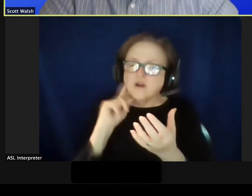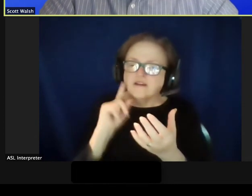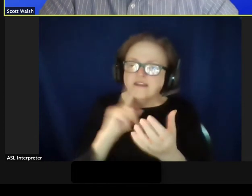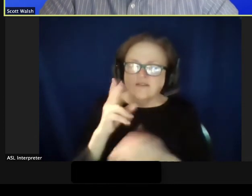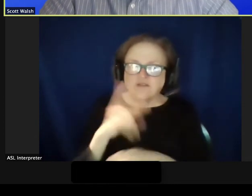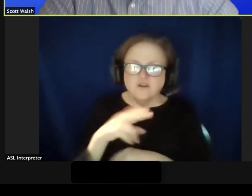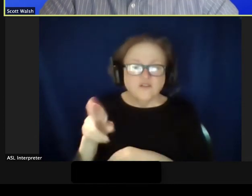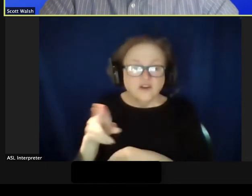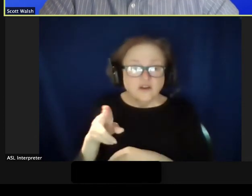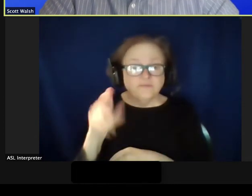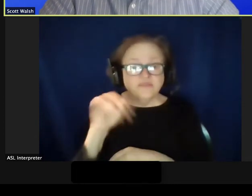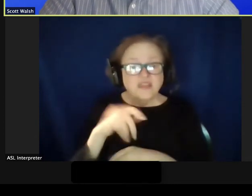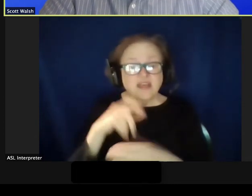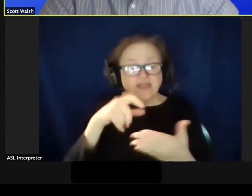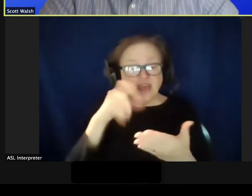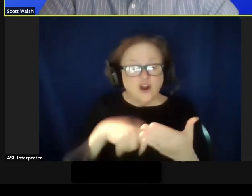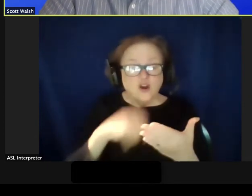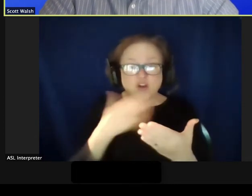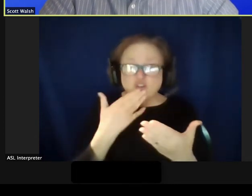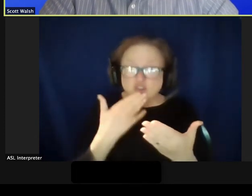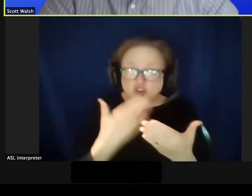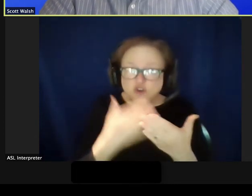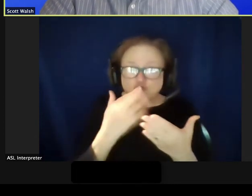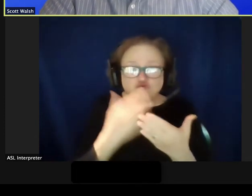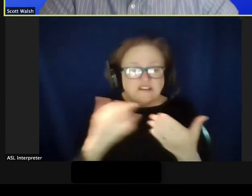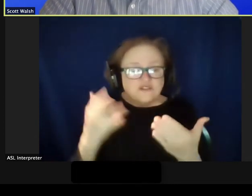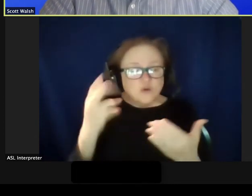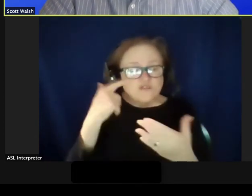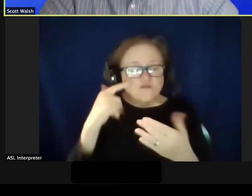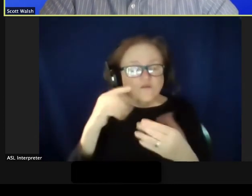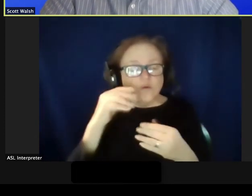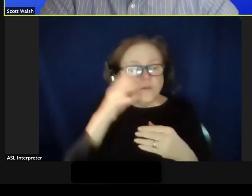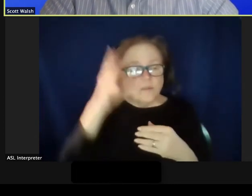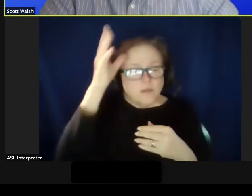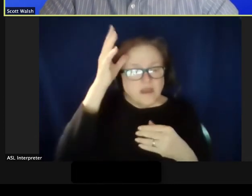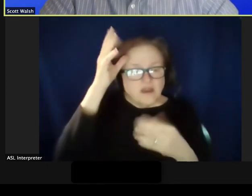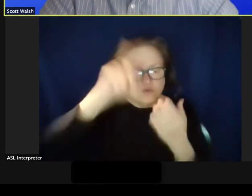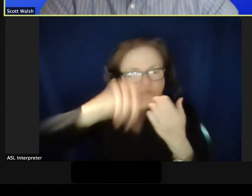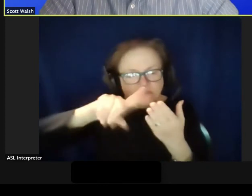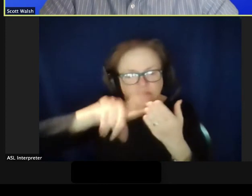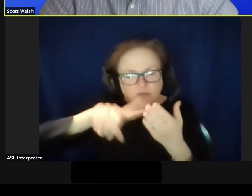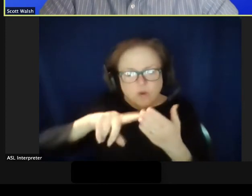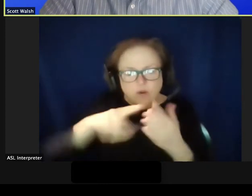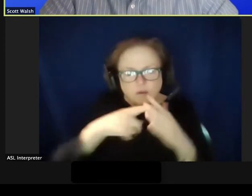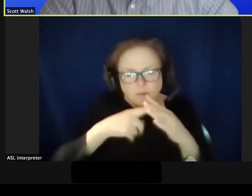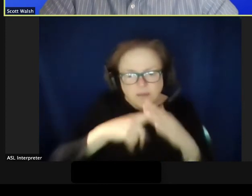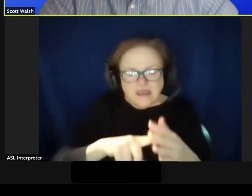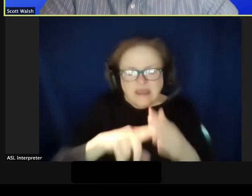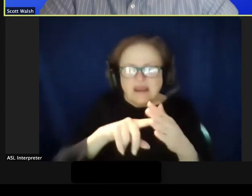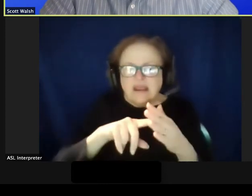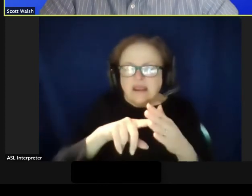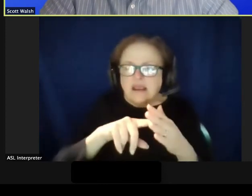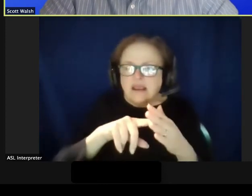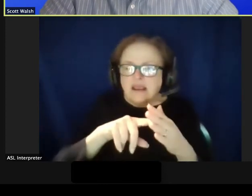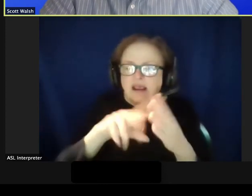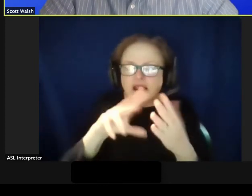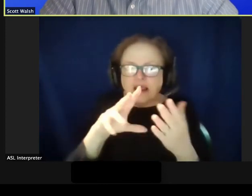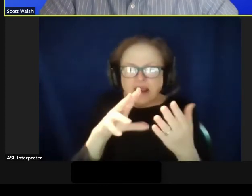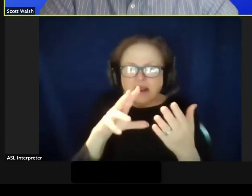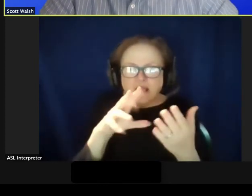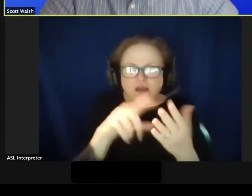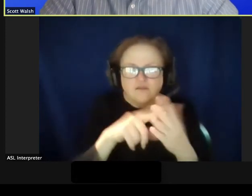This article is a resource for parents and educators to explore when beginning to build and support their students' community of resources.